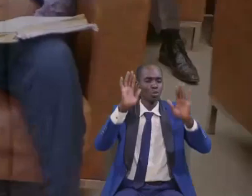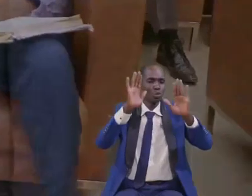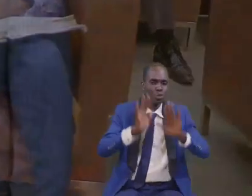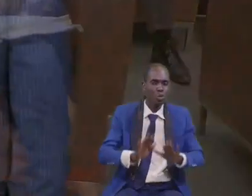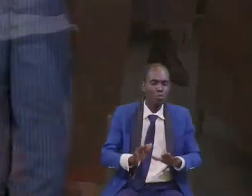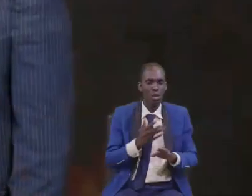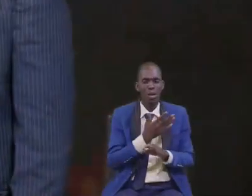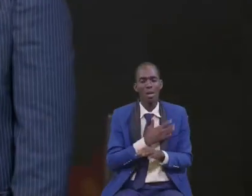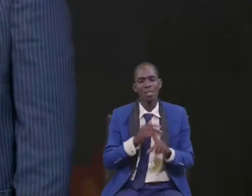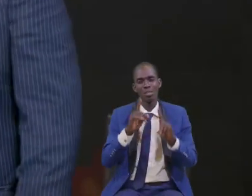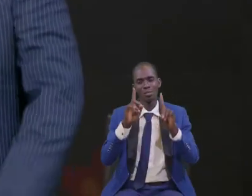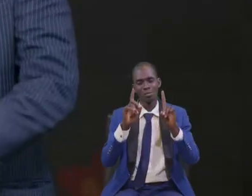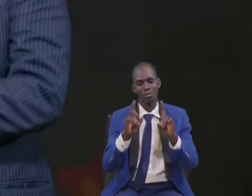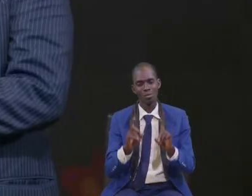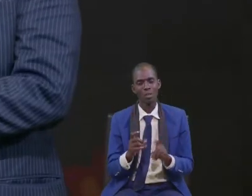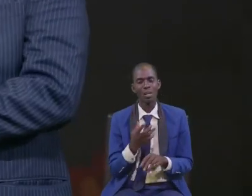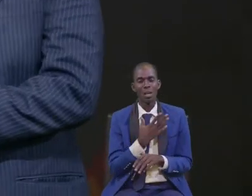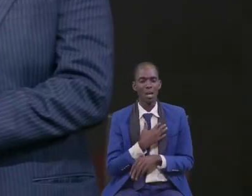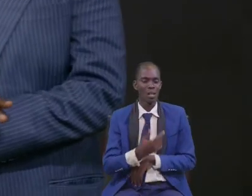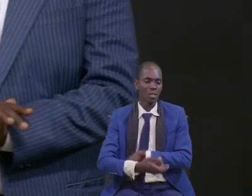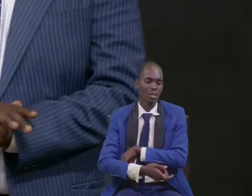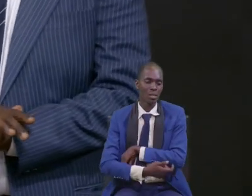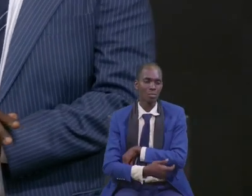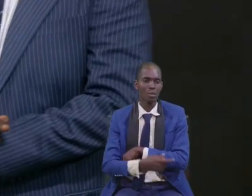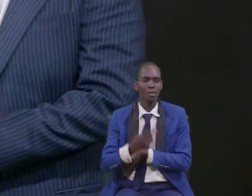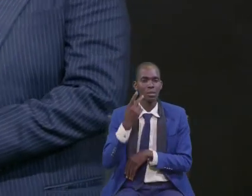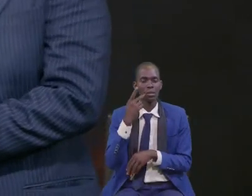and troubles and temptations. In Acts